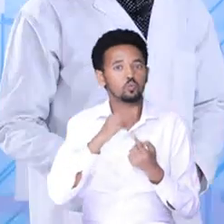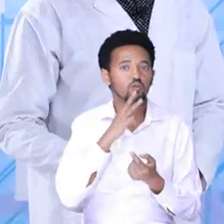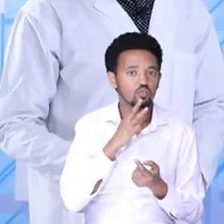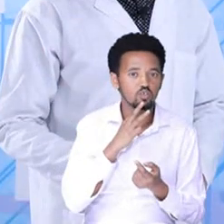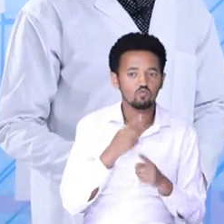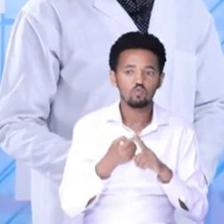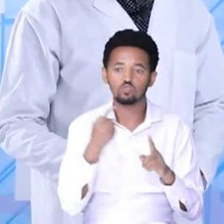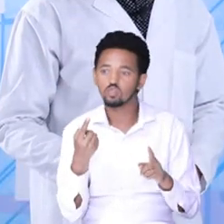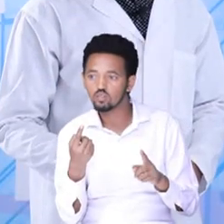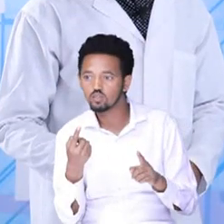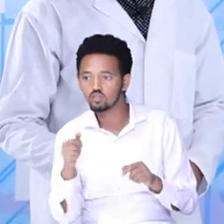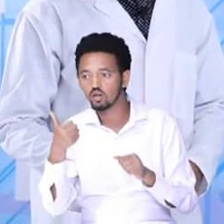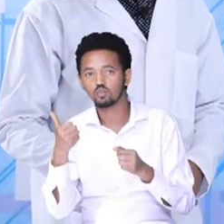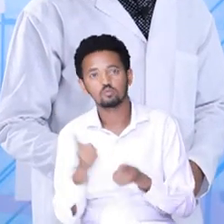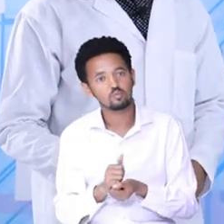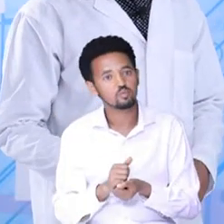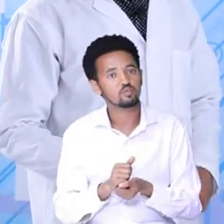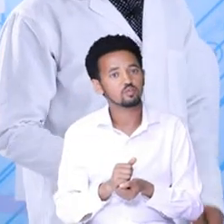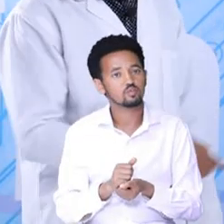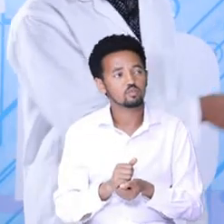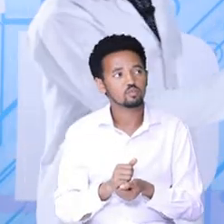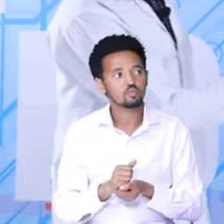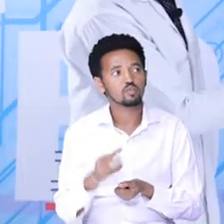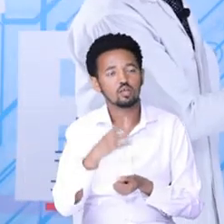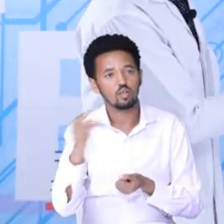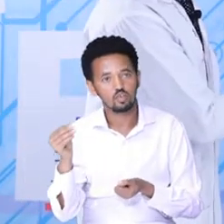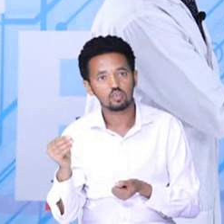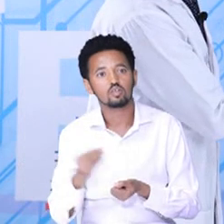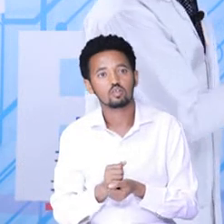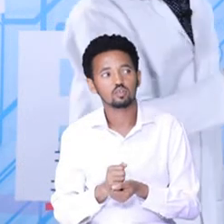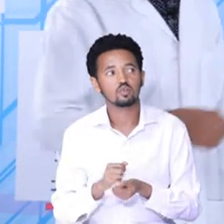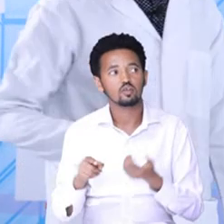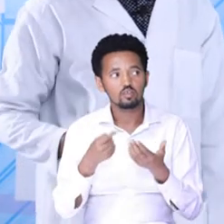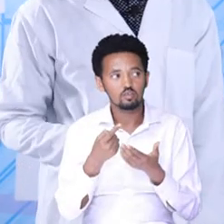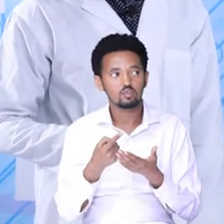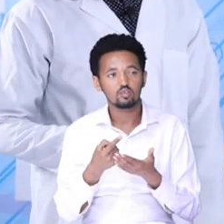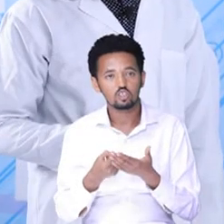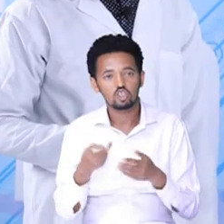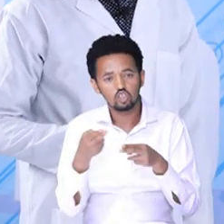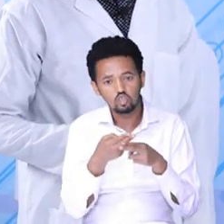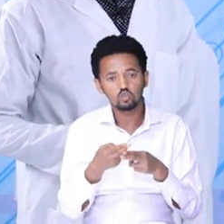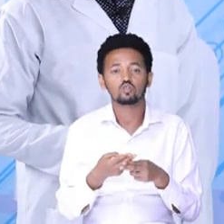for their own and for their livestock. And for the sake of schools, shortage of school.